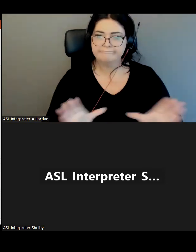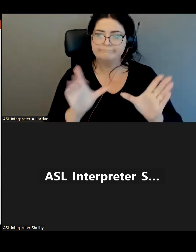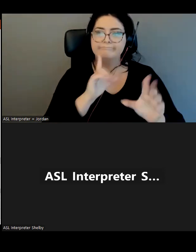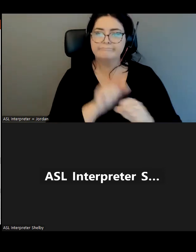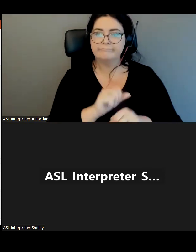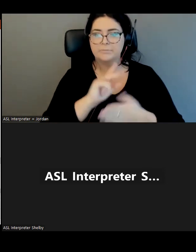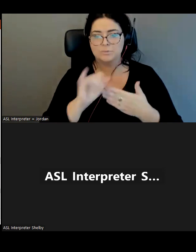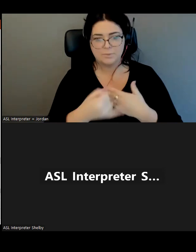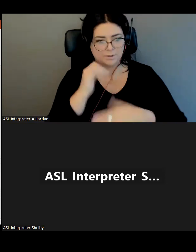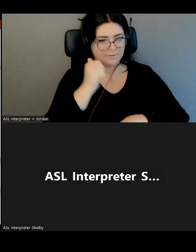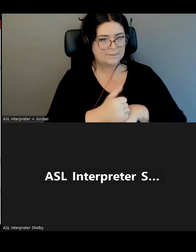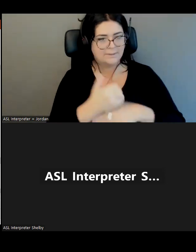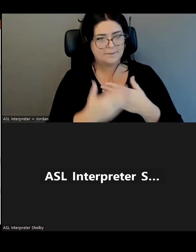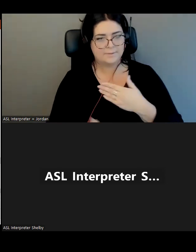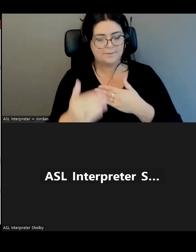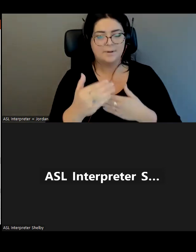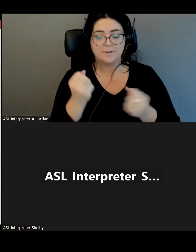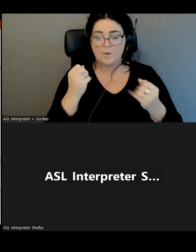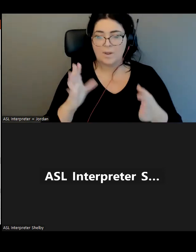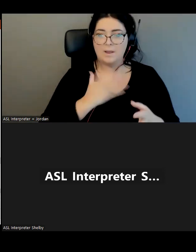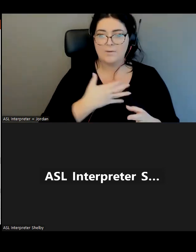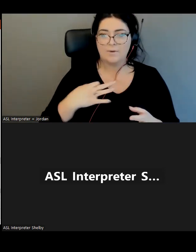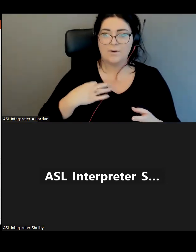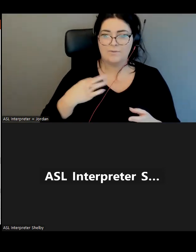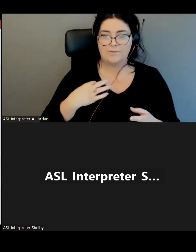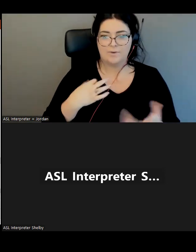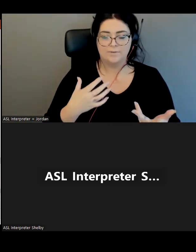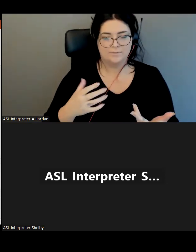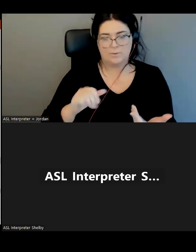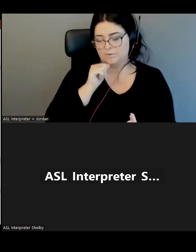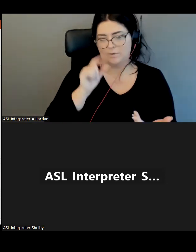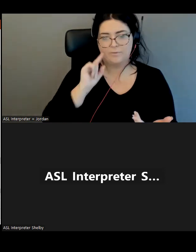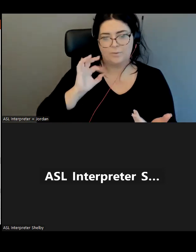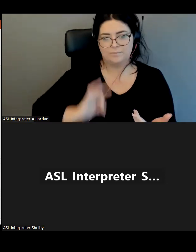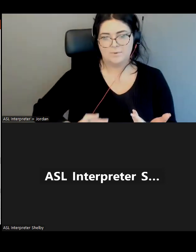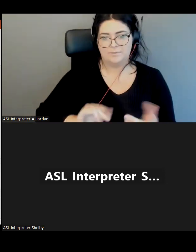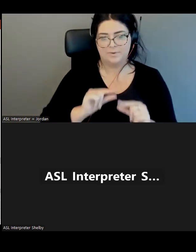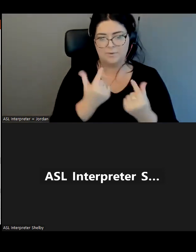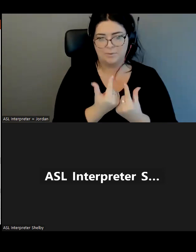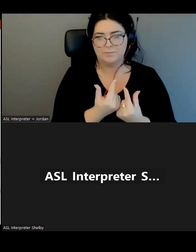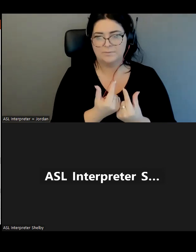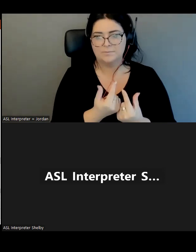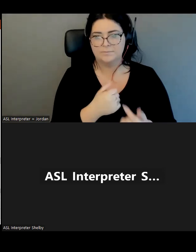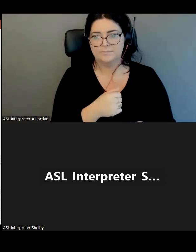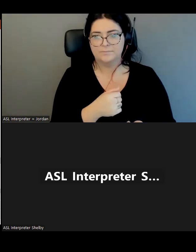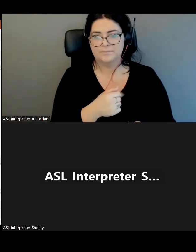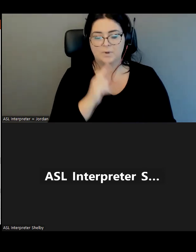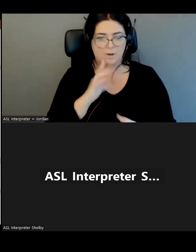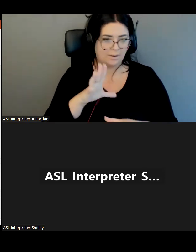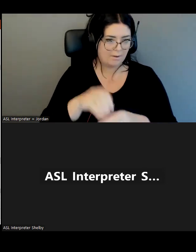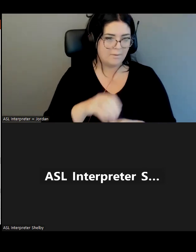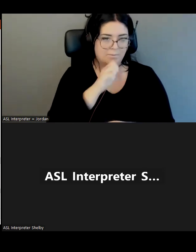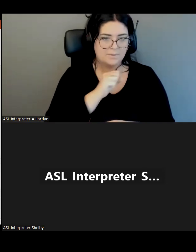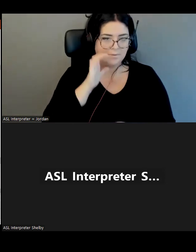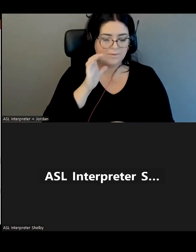running. Because as we know, a lot of our volunteer groups and non-for-profit groups are heavily involved with the seniors piece in